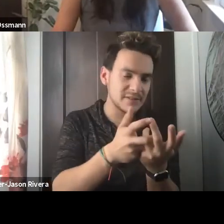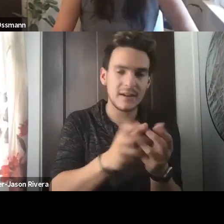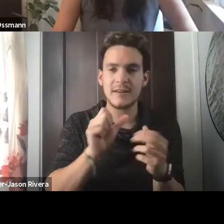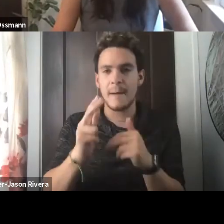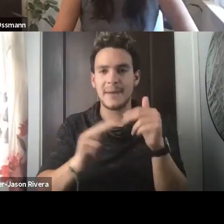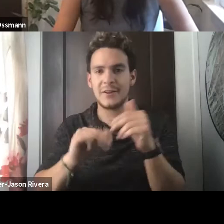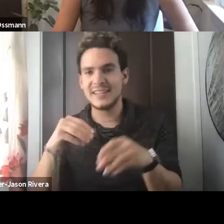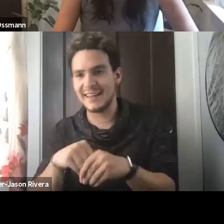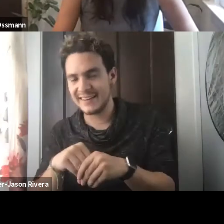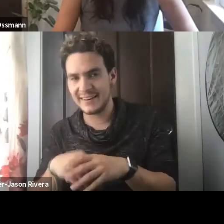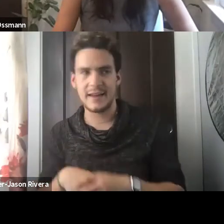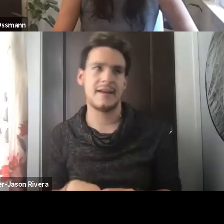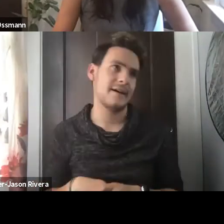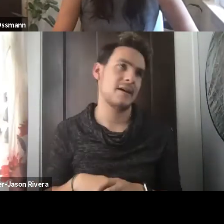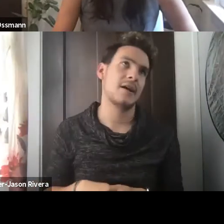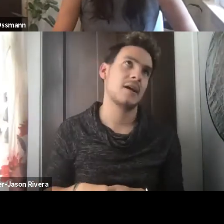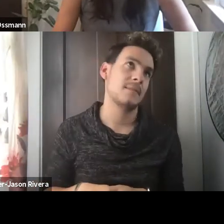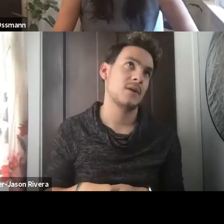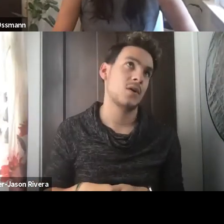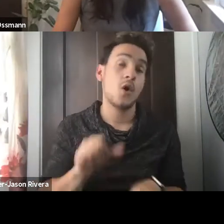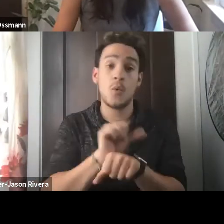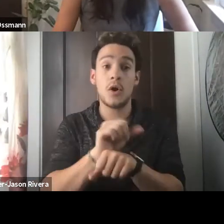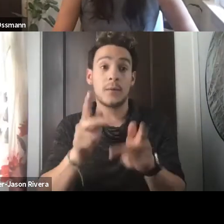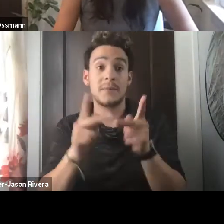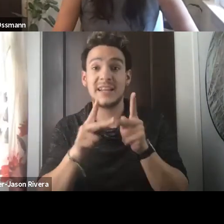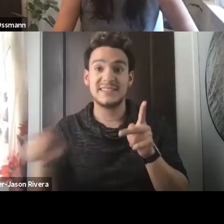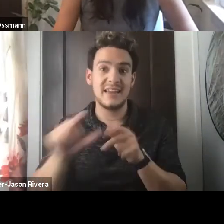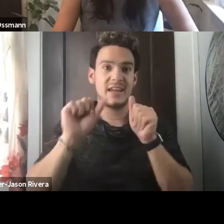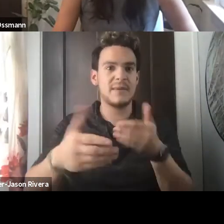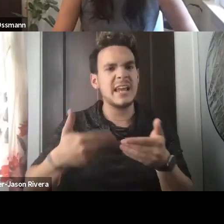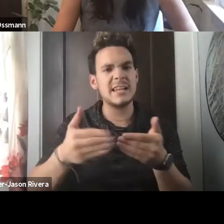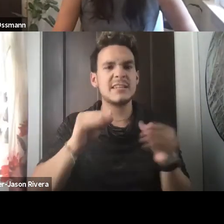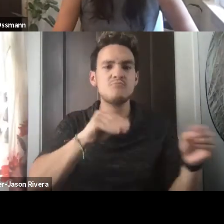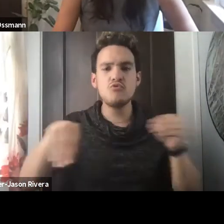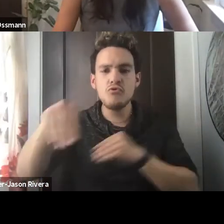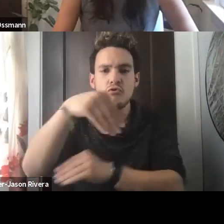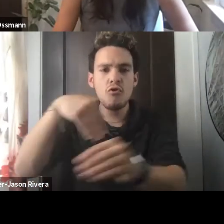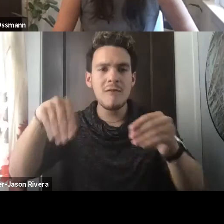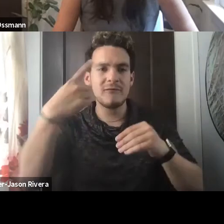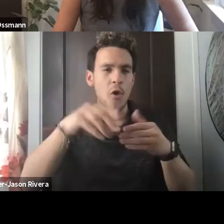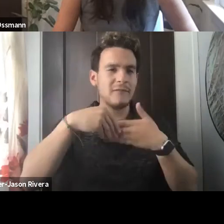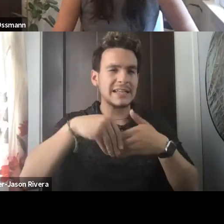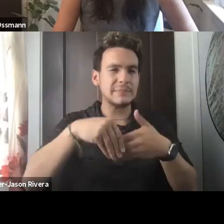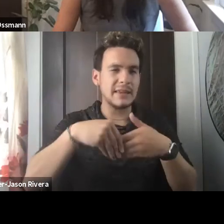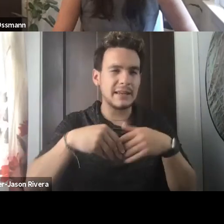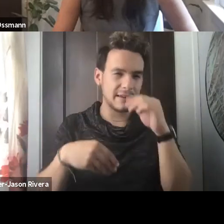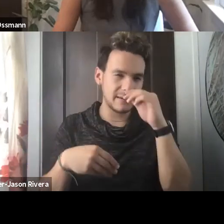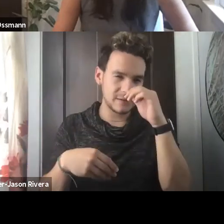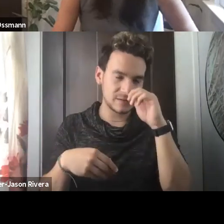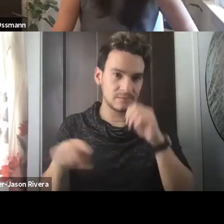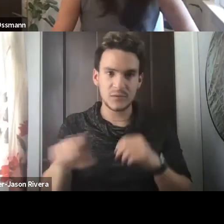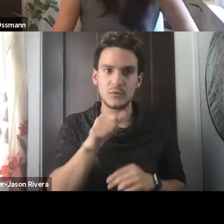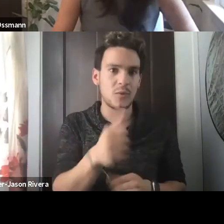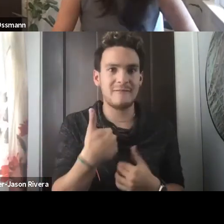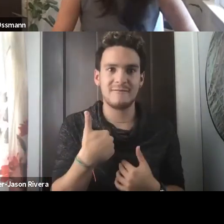or maybe workspaces that can be easily moved around for flexibility, so you don't